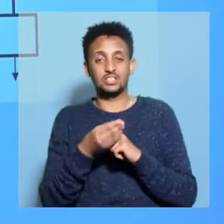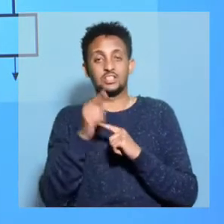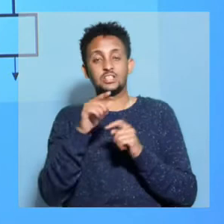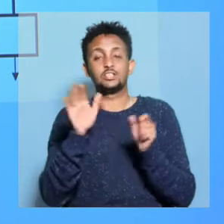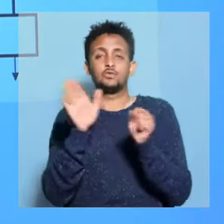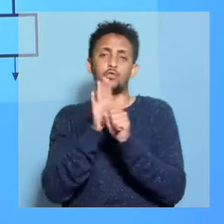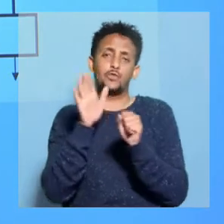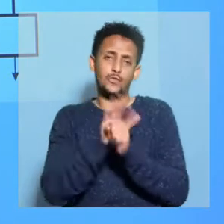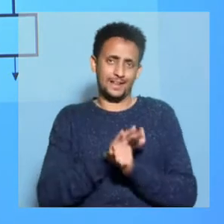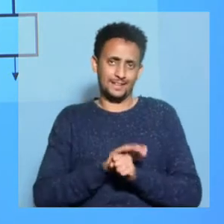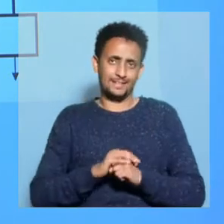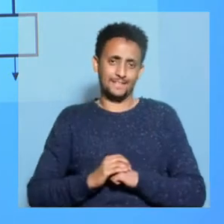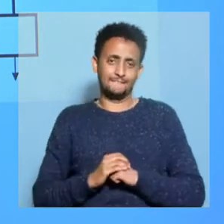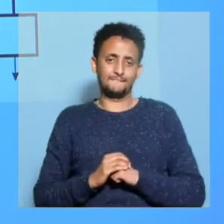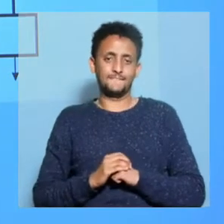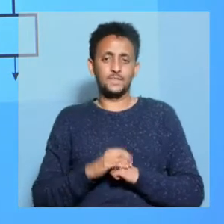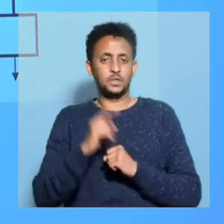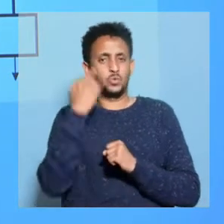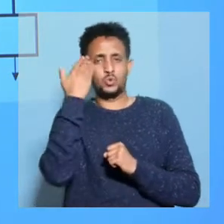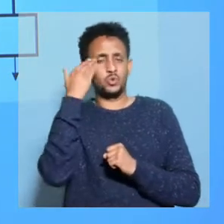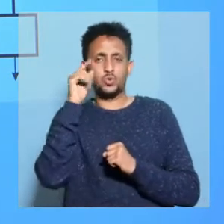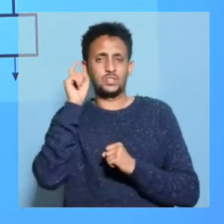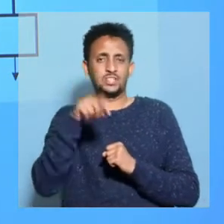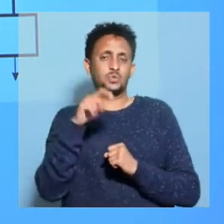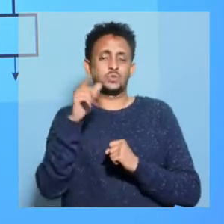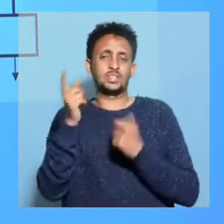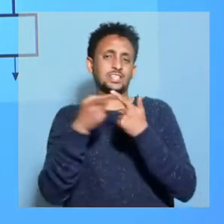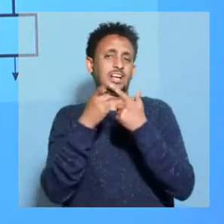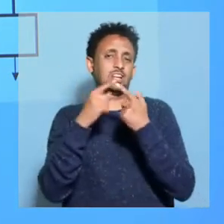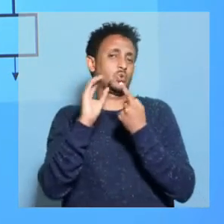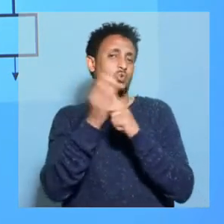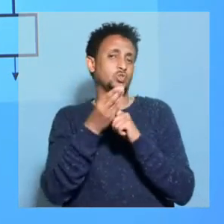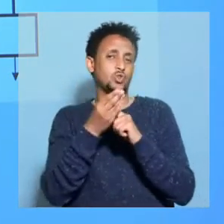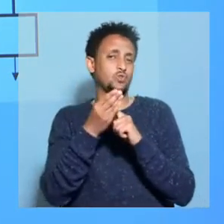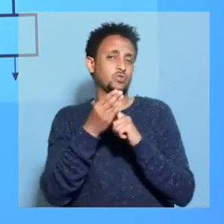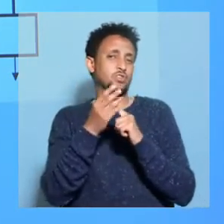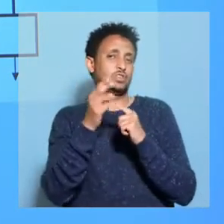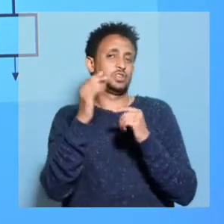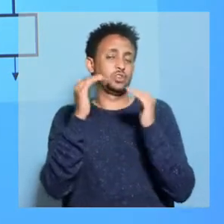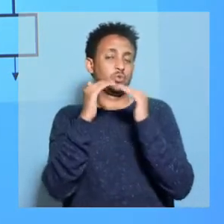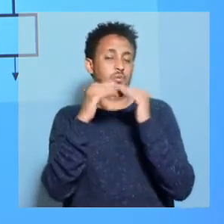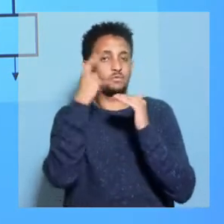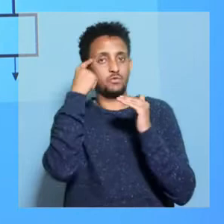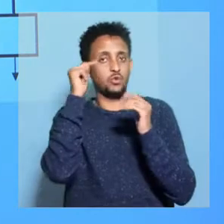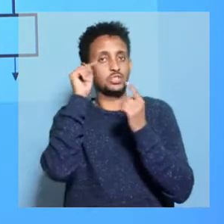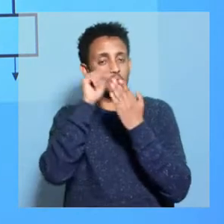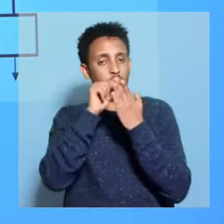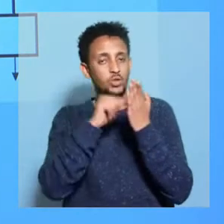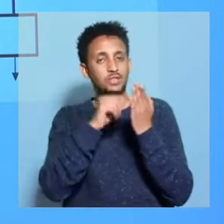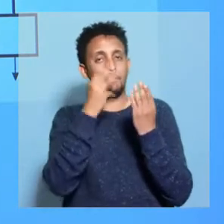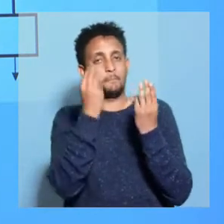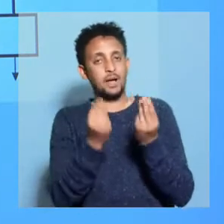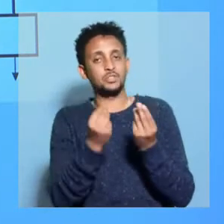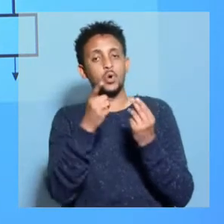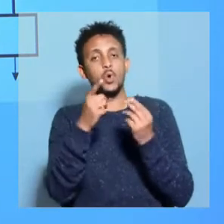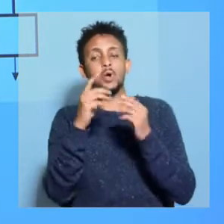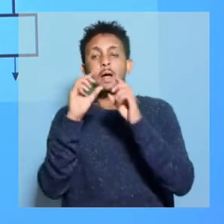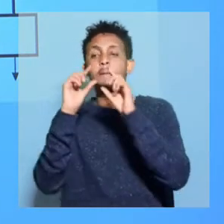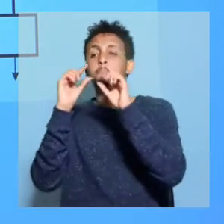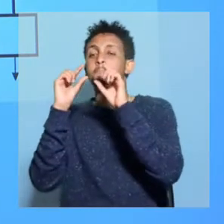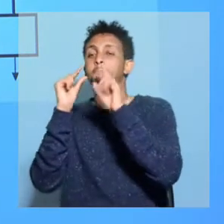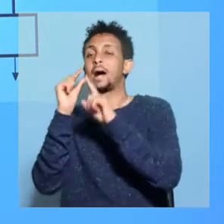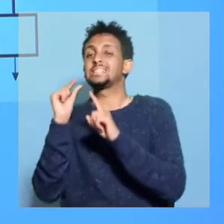okay, and it should be fulfilled. You don't need to use the second conditions of equilibrium for a point mass or for a particle